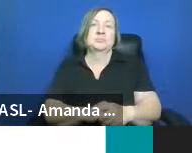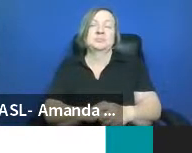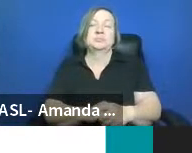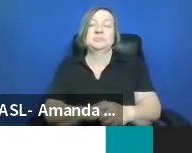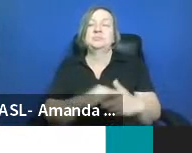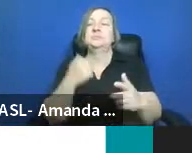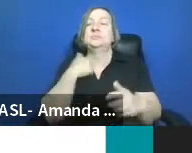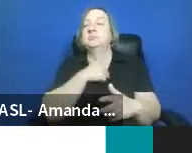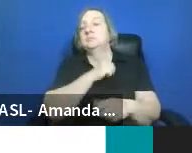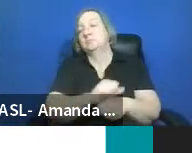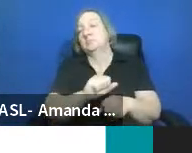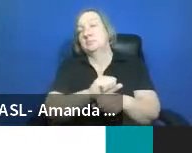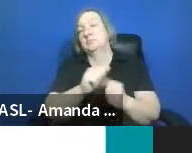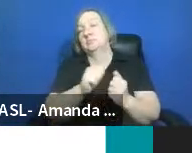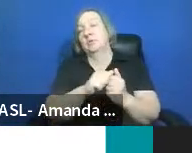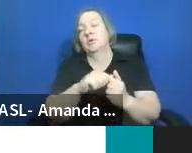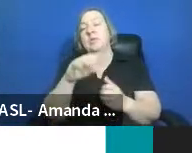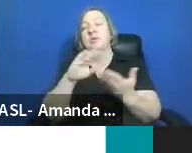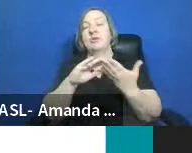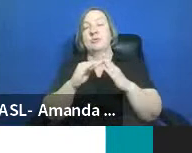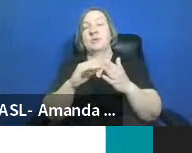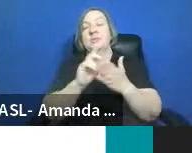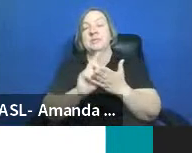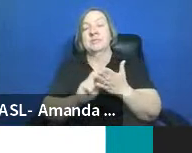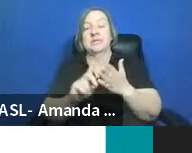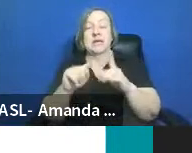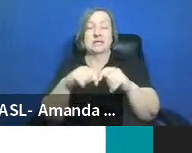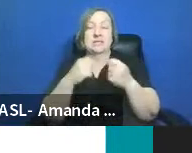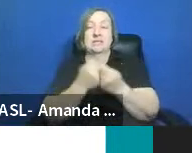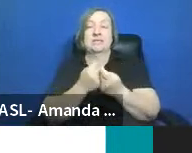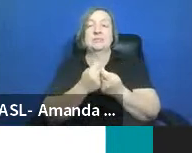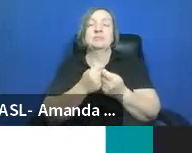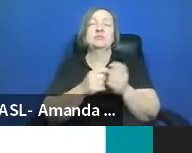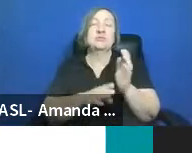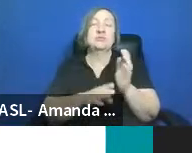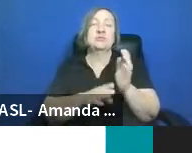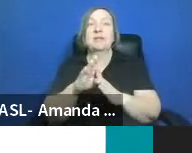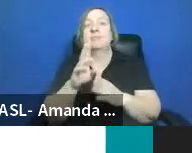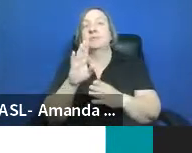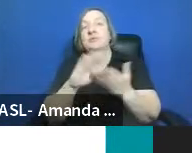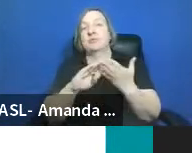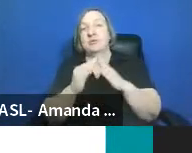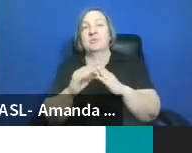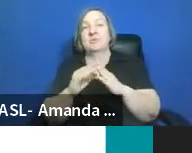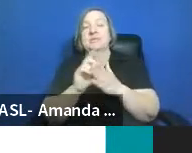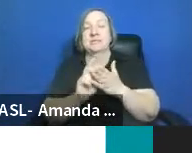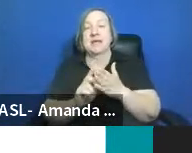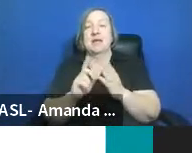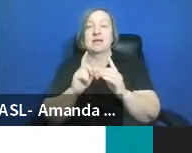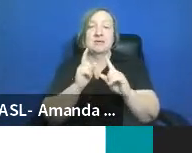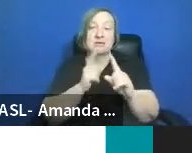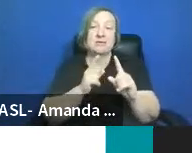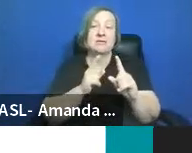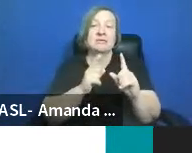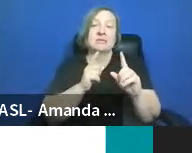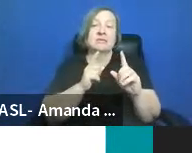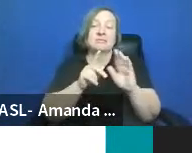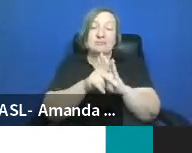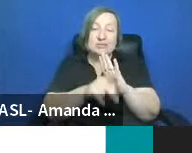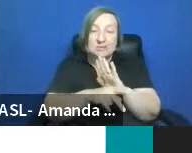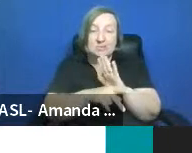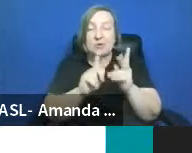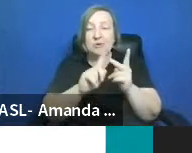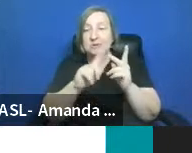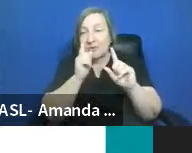So we've been working with the urban design team to develop some urban design principles and goals, which would feed into the